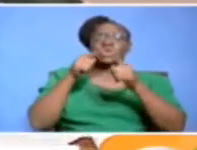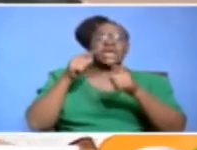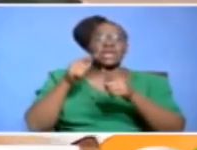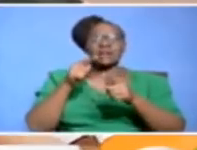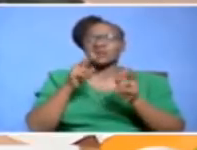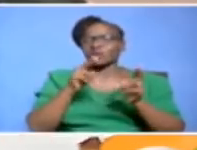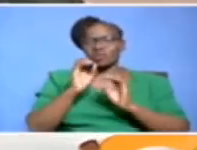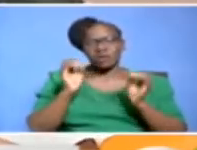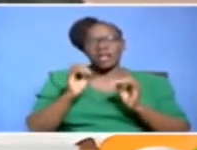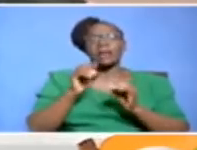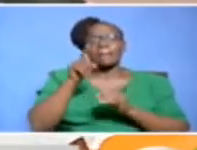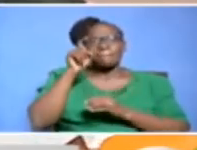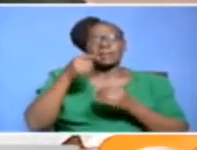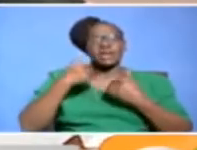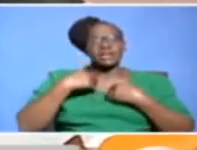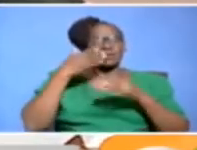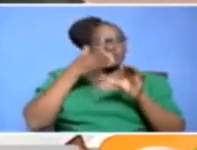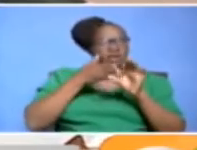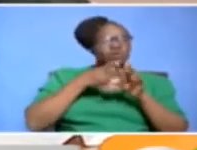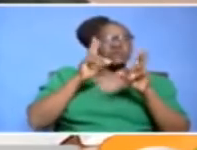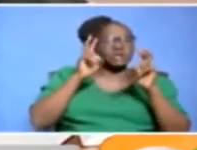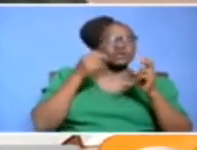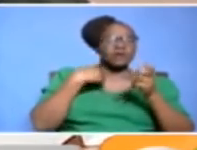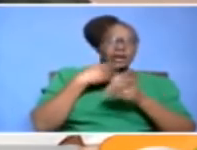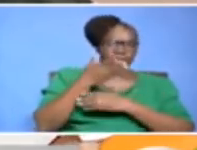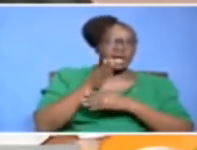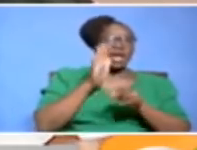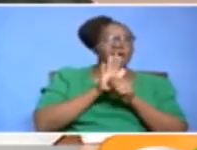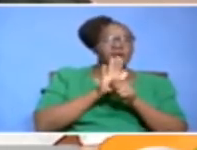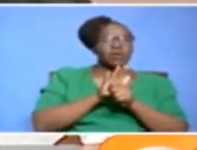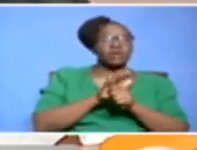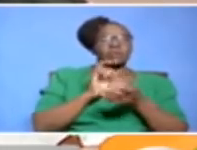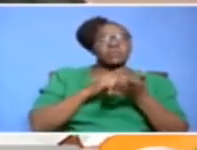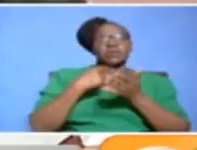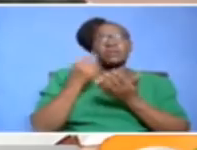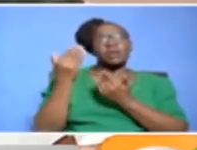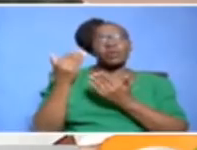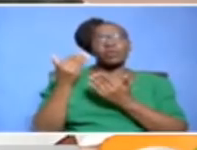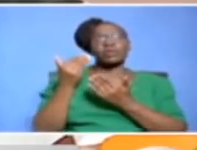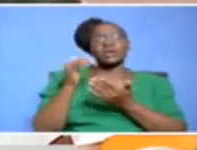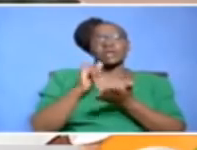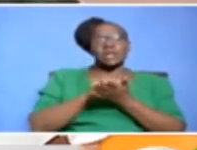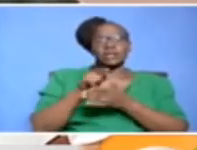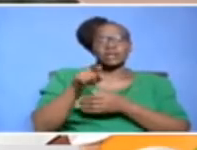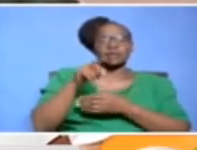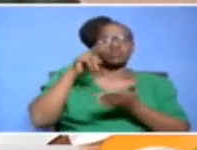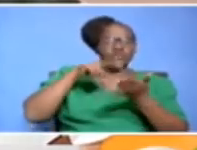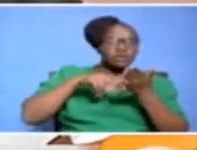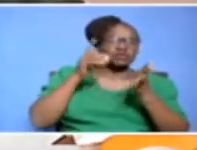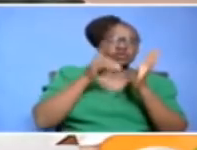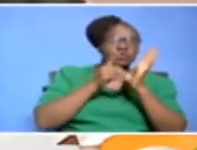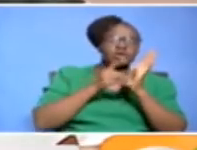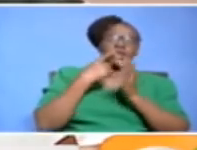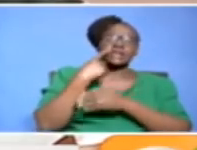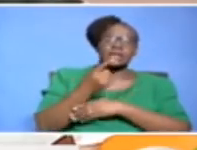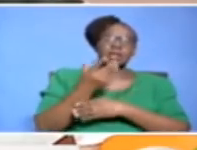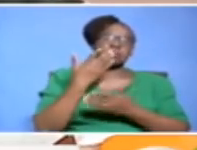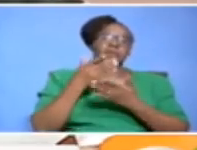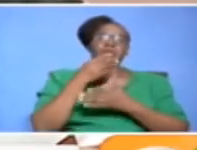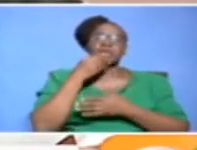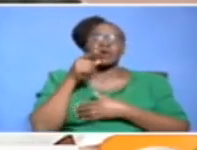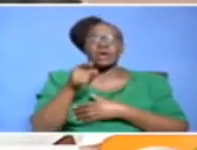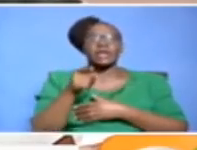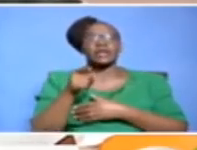must be a lot of psychological issues going on behind. I was hoping to see in the judgment that he has read from a doctor saying the boy